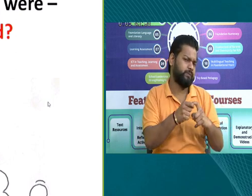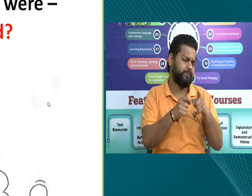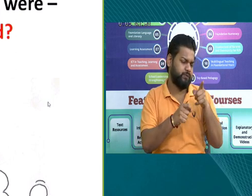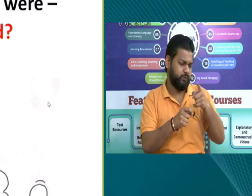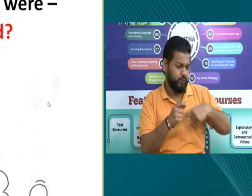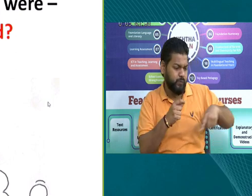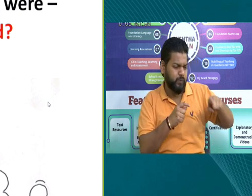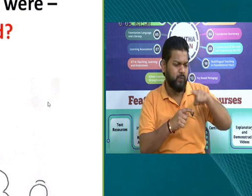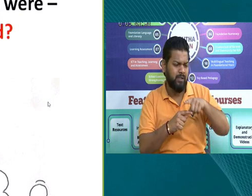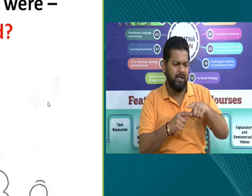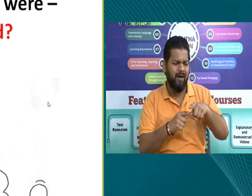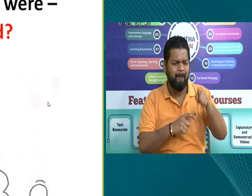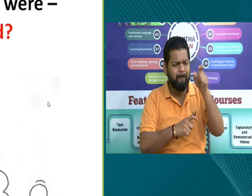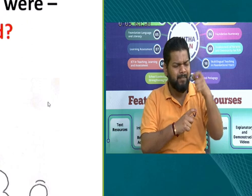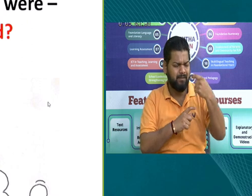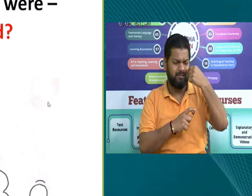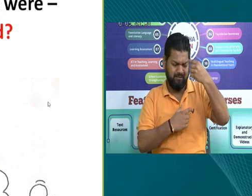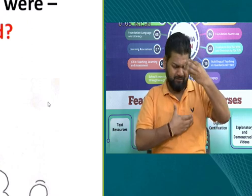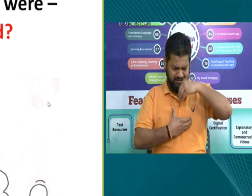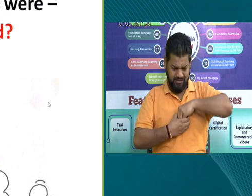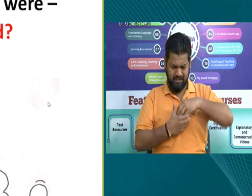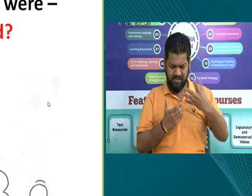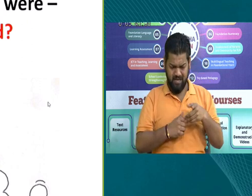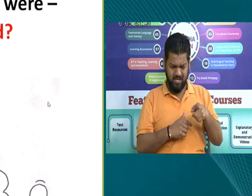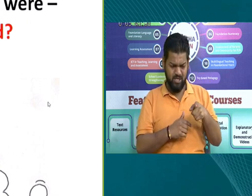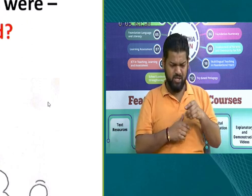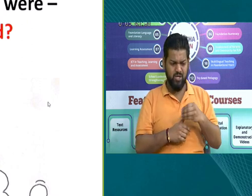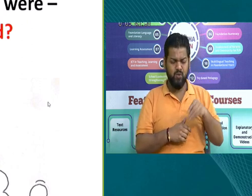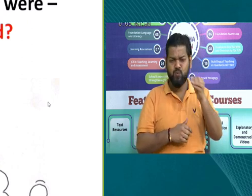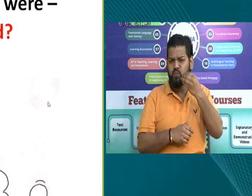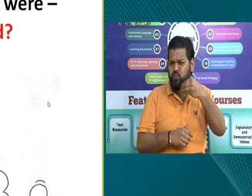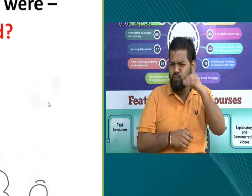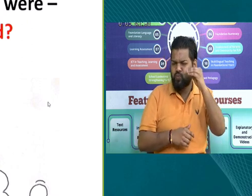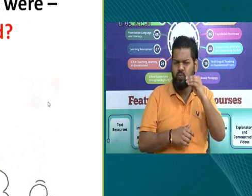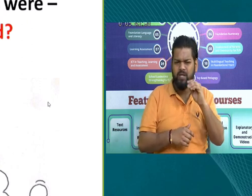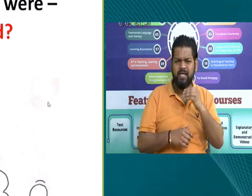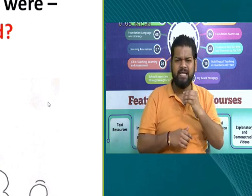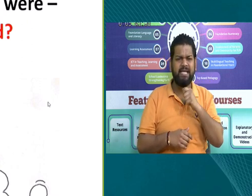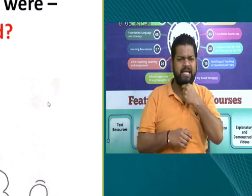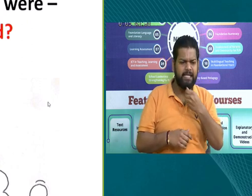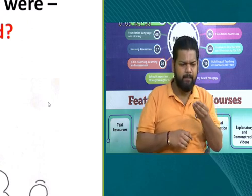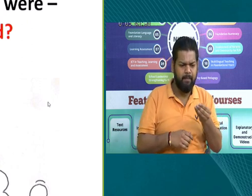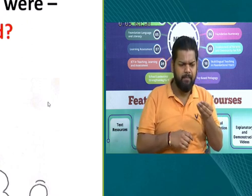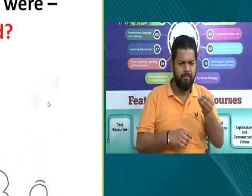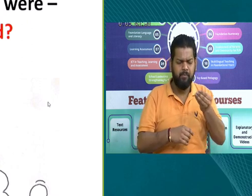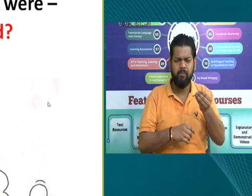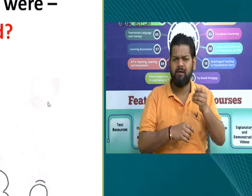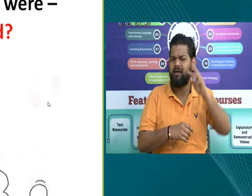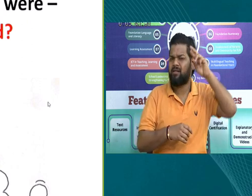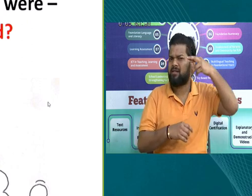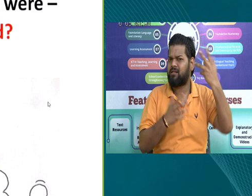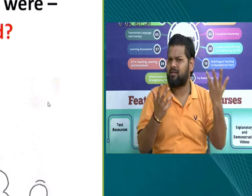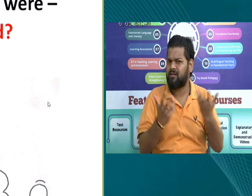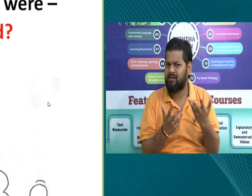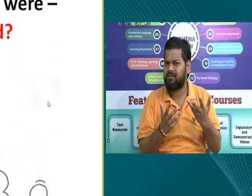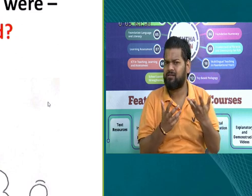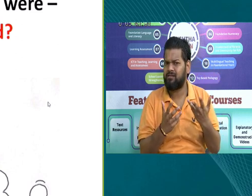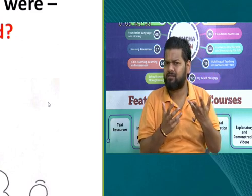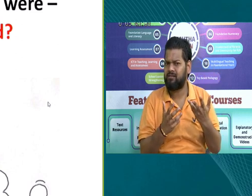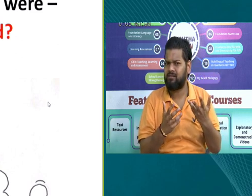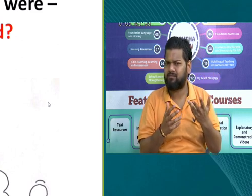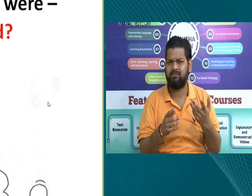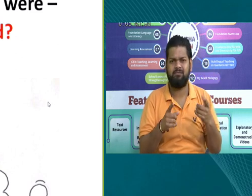anything else? Because he actually wanted to use the things which were very old and which